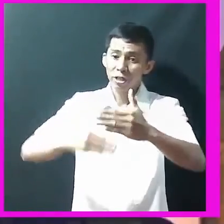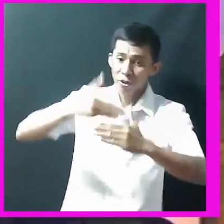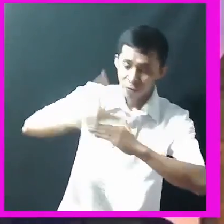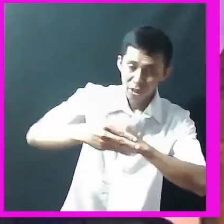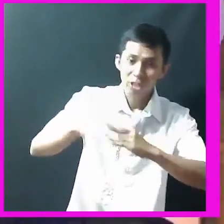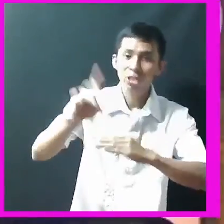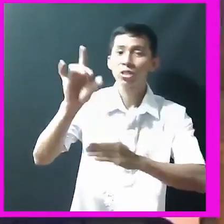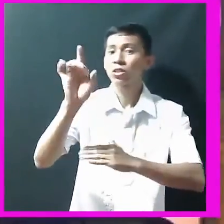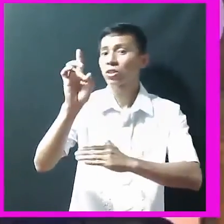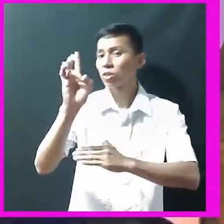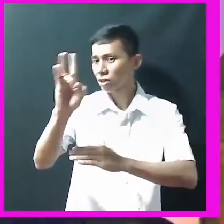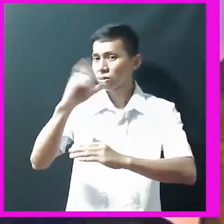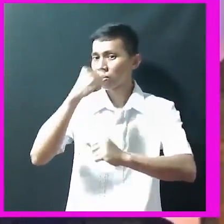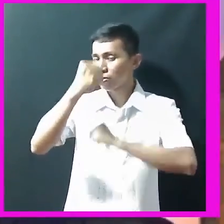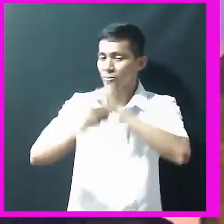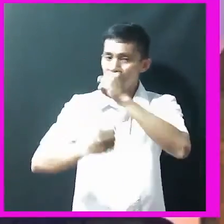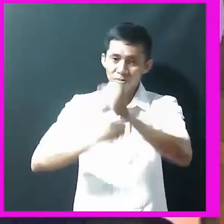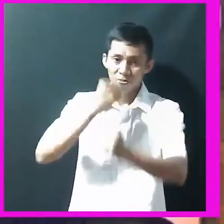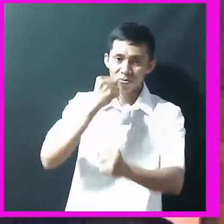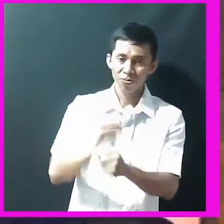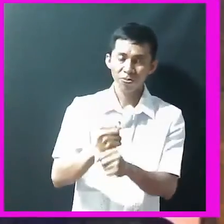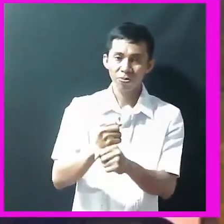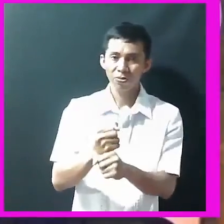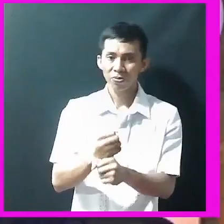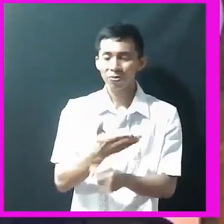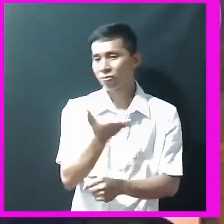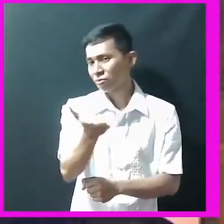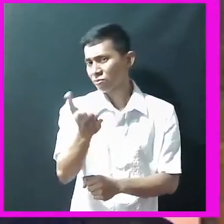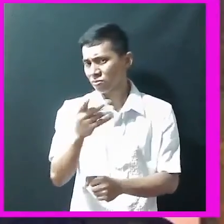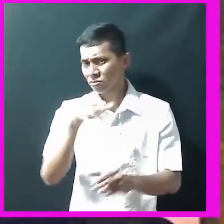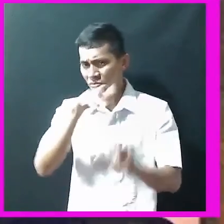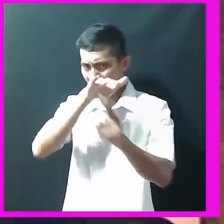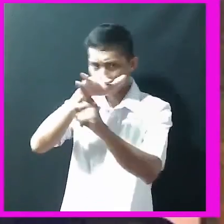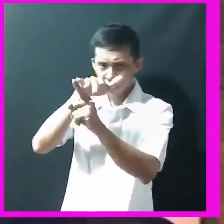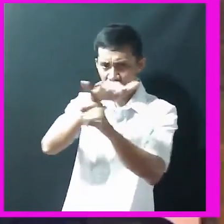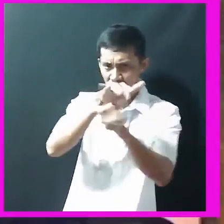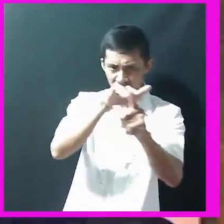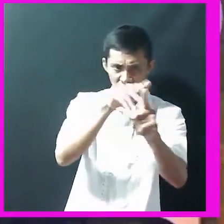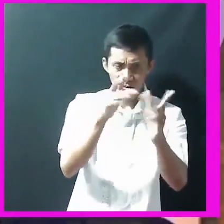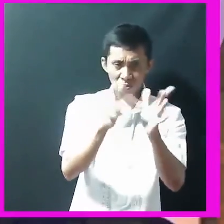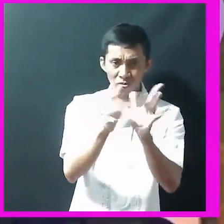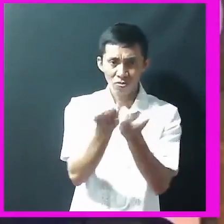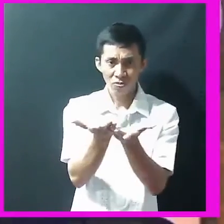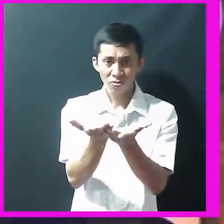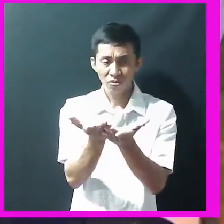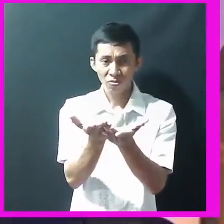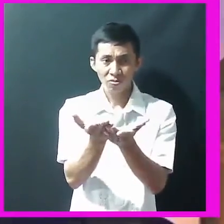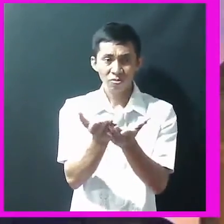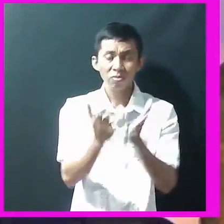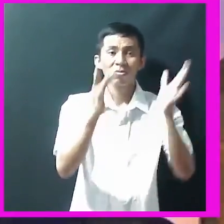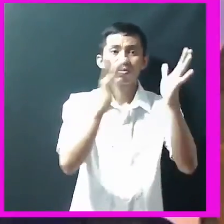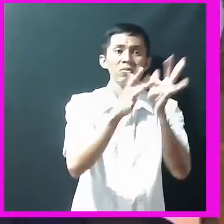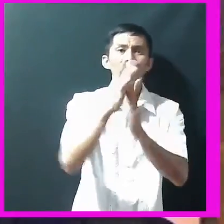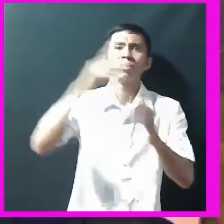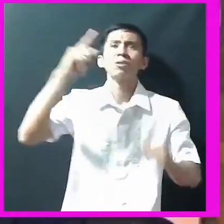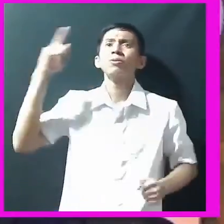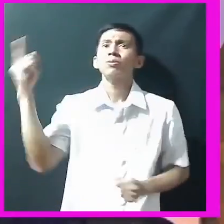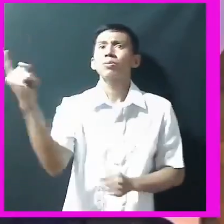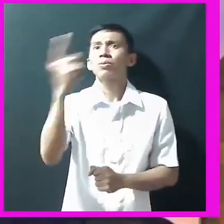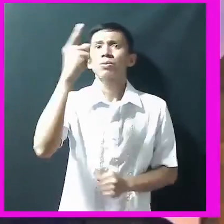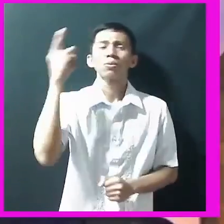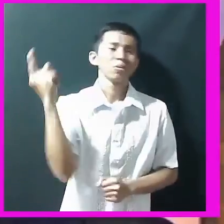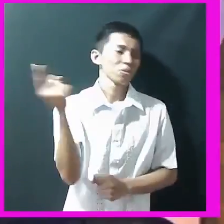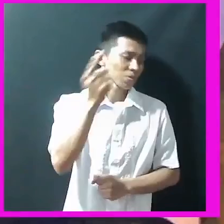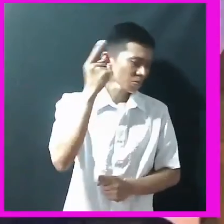Before God will reign its judgment, kung imuha mabantayan throughout the scripture, he will always